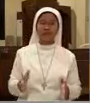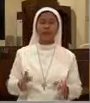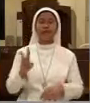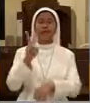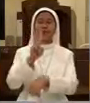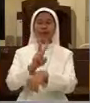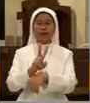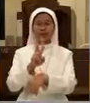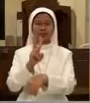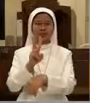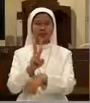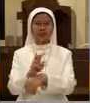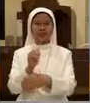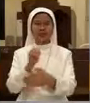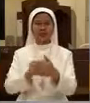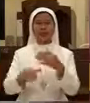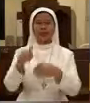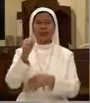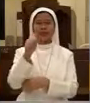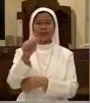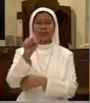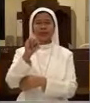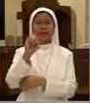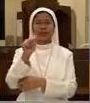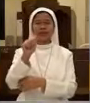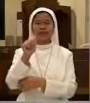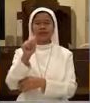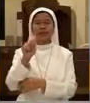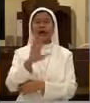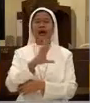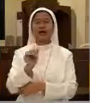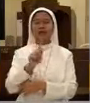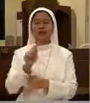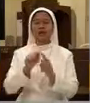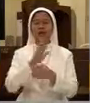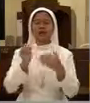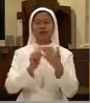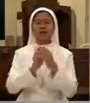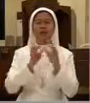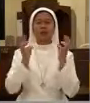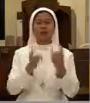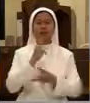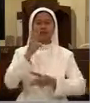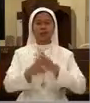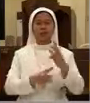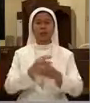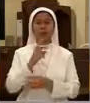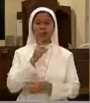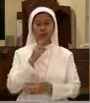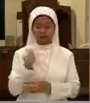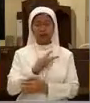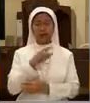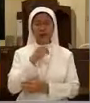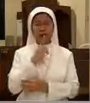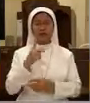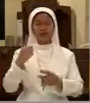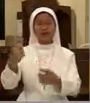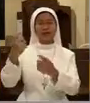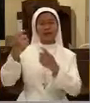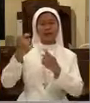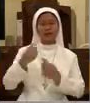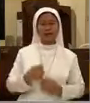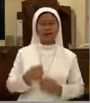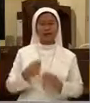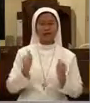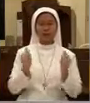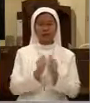vocation in Asia and the rest of the world. We have been gifted with